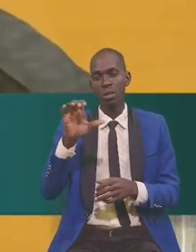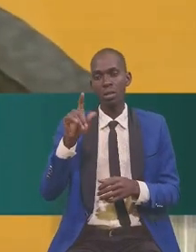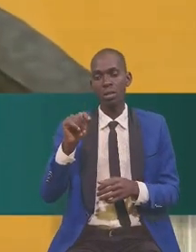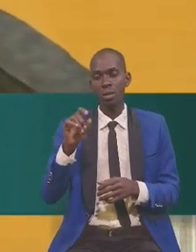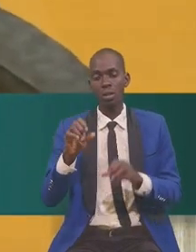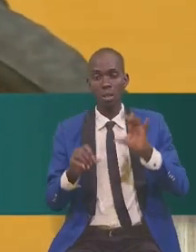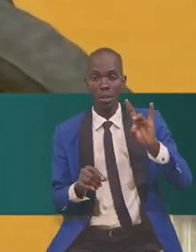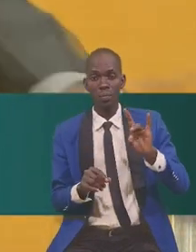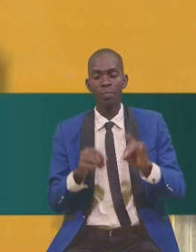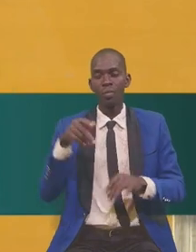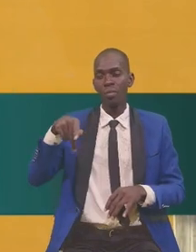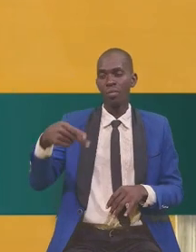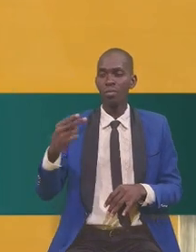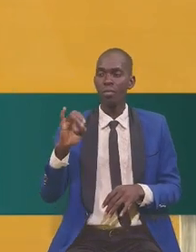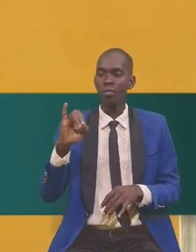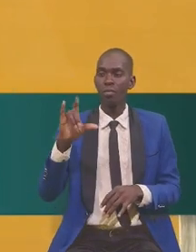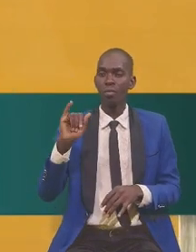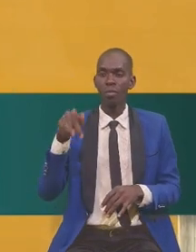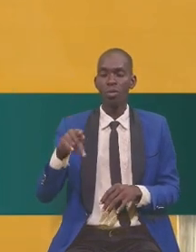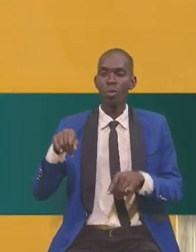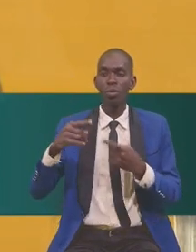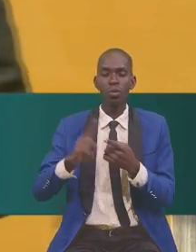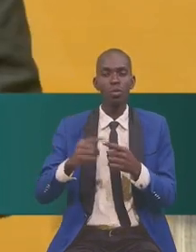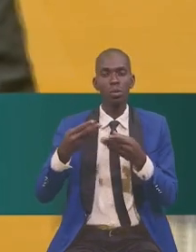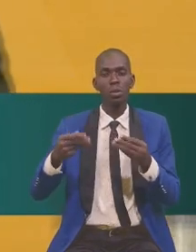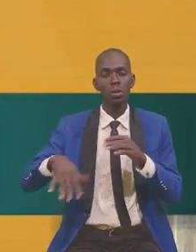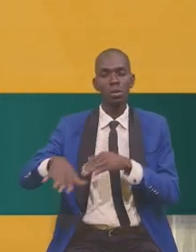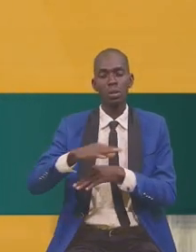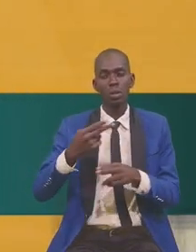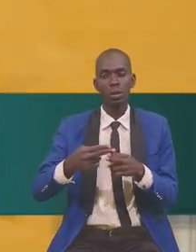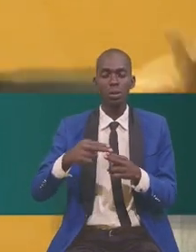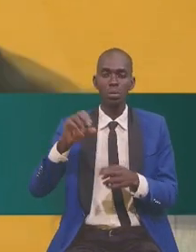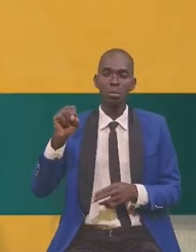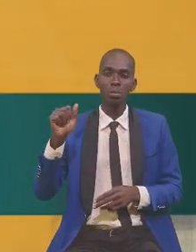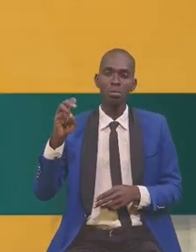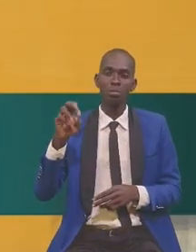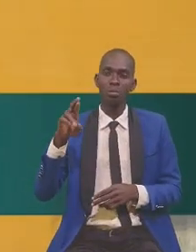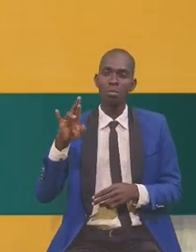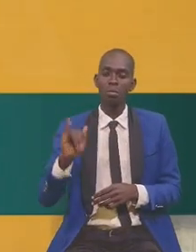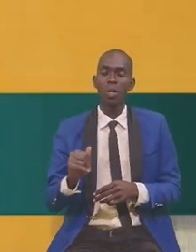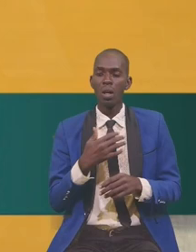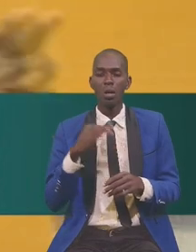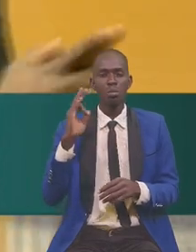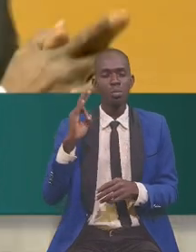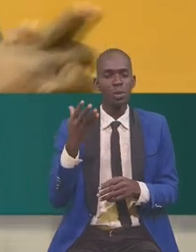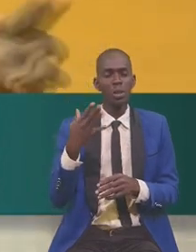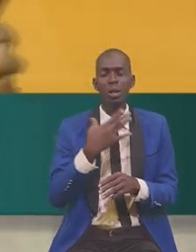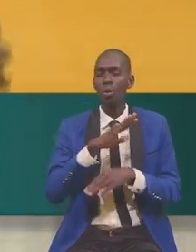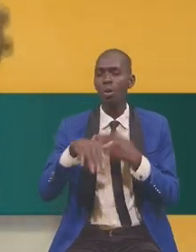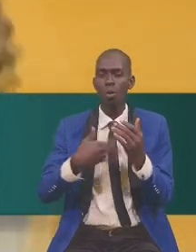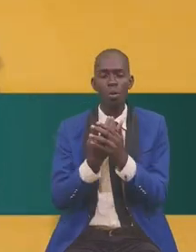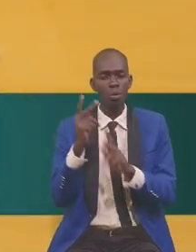he spoke the word of God to them and preached Christ unto them, and the whole city, they came to the